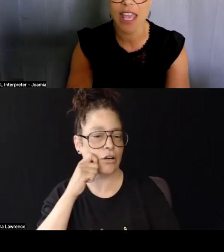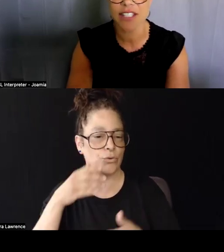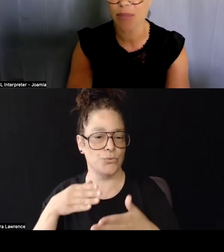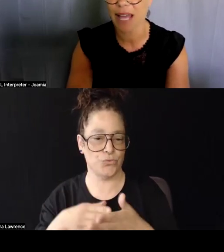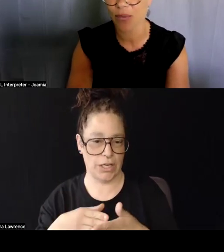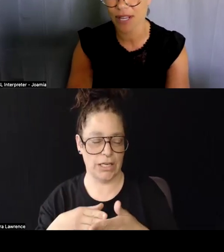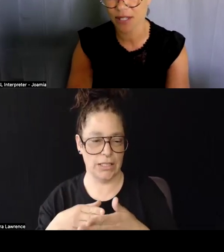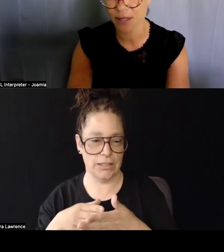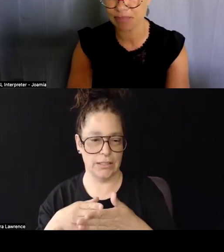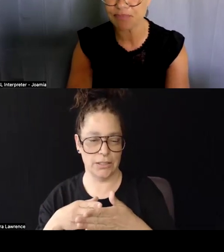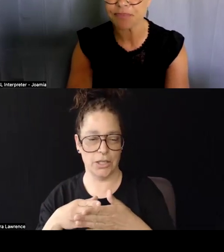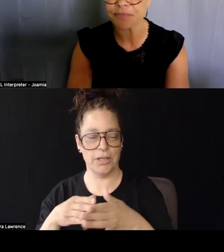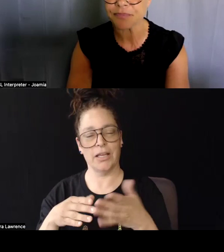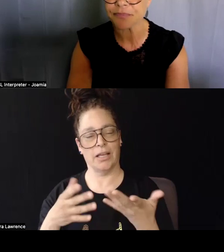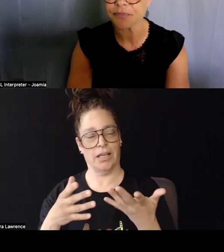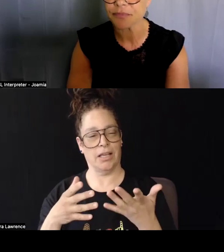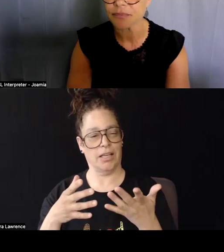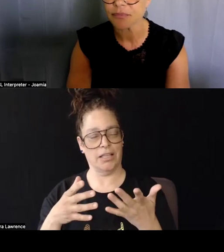Understanding the anti-Black racism.